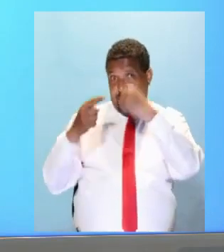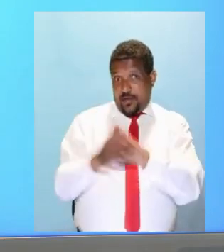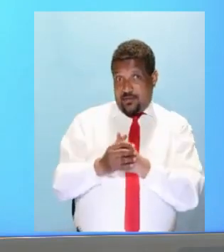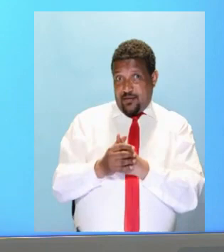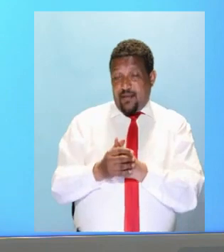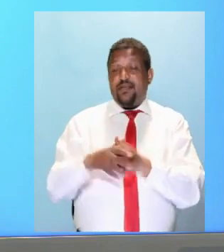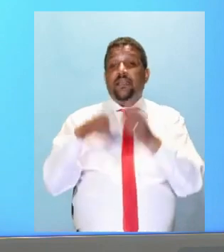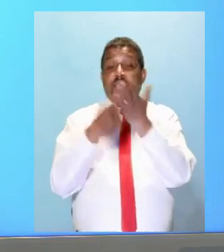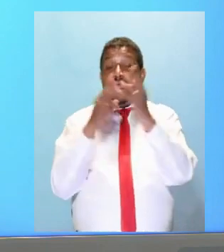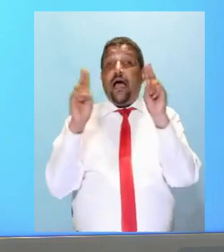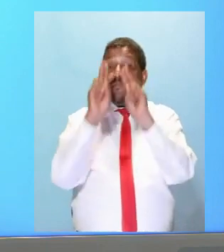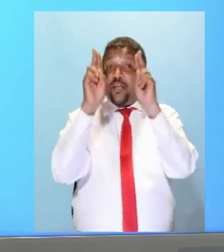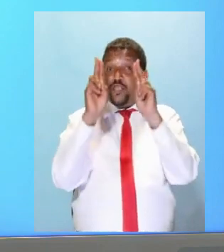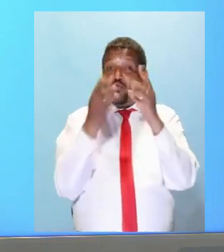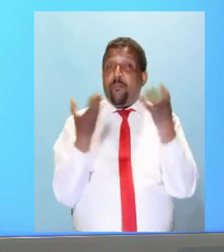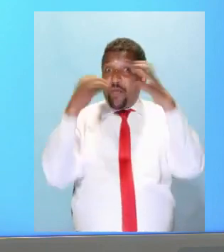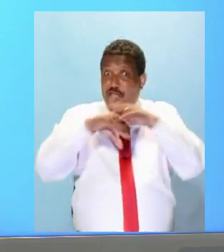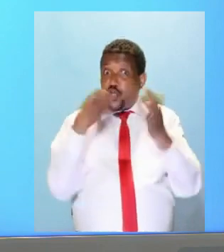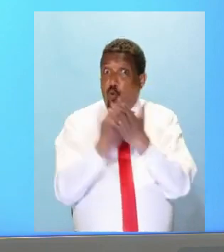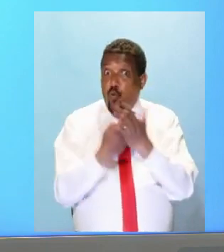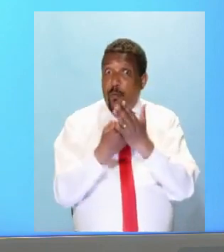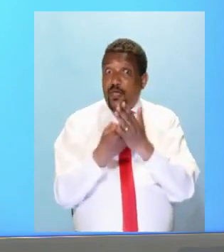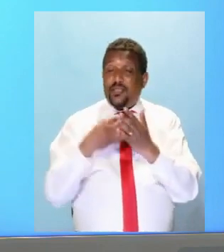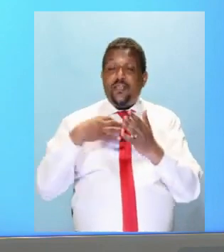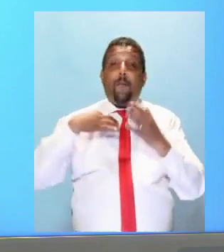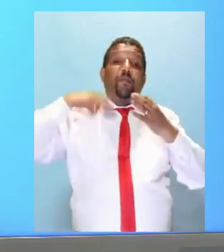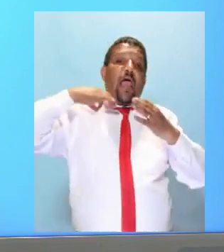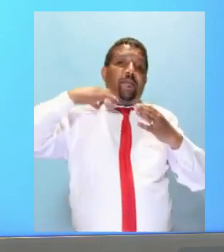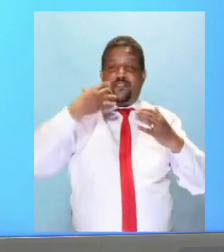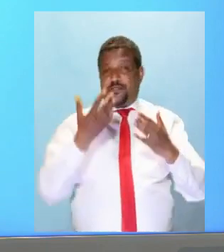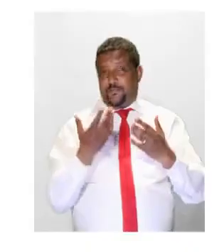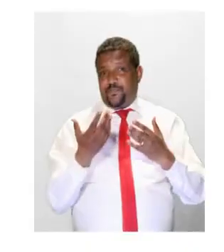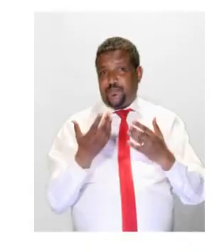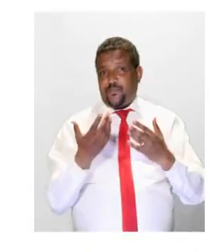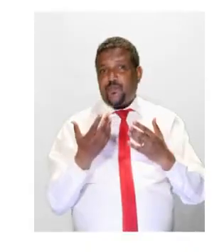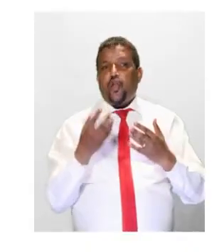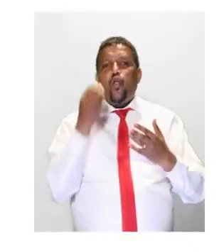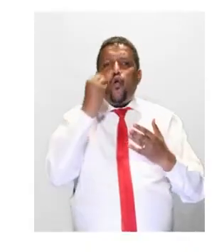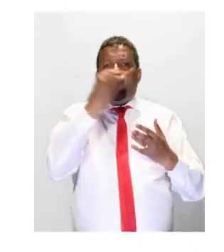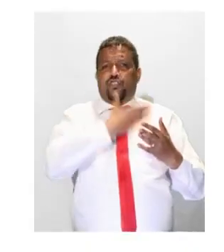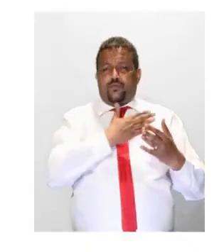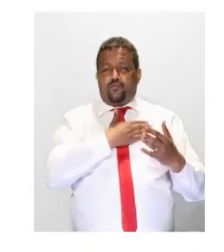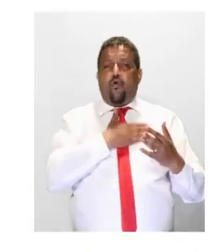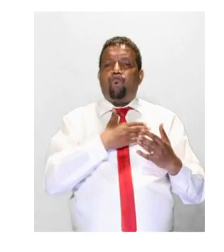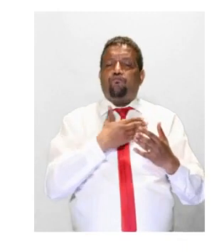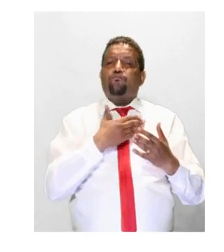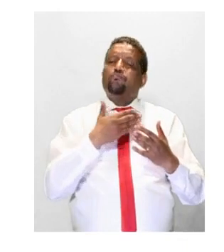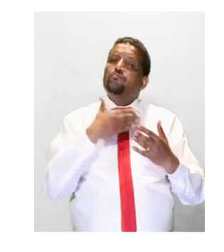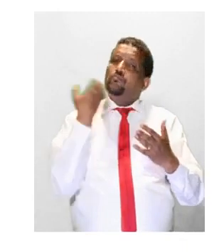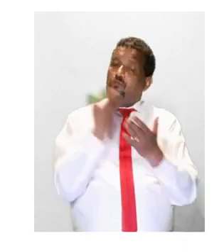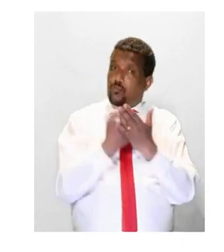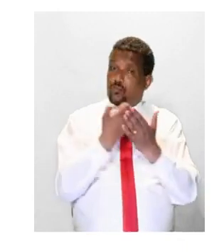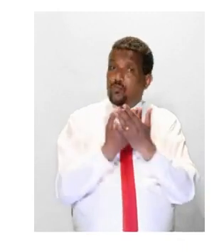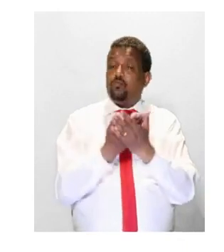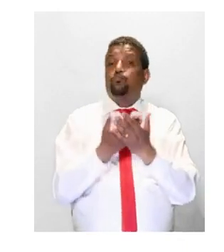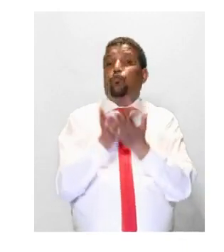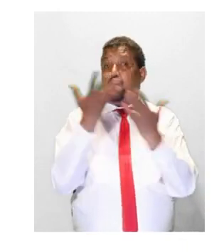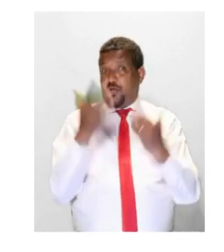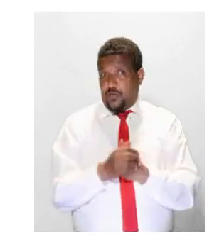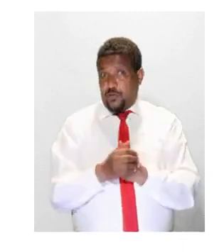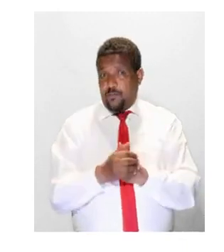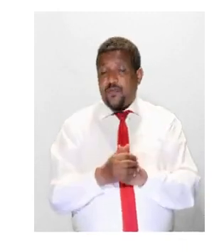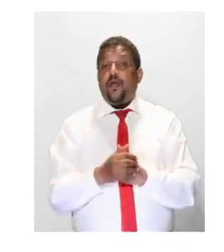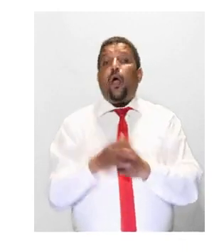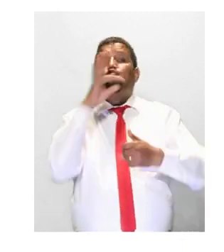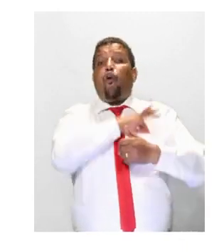When we see the advantage of mixed economy, there is private ownership of property. It is from the capitalist economic system. There is